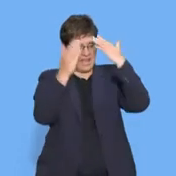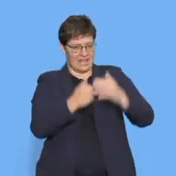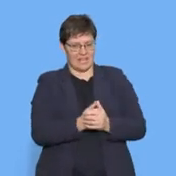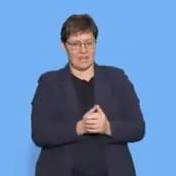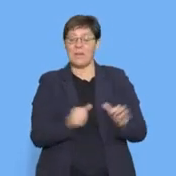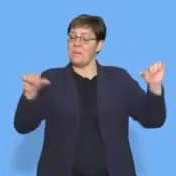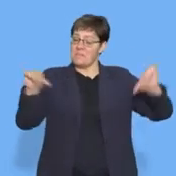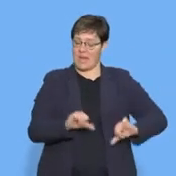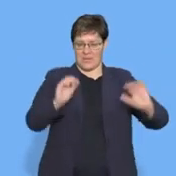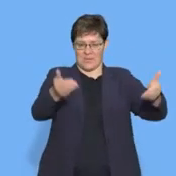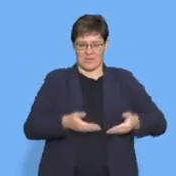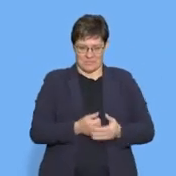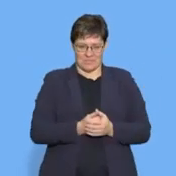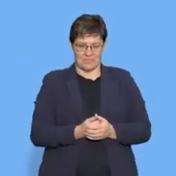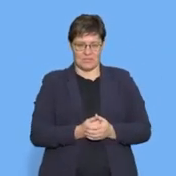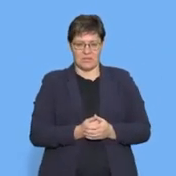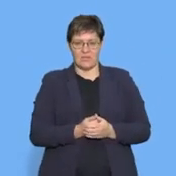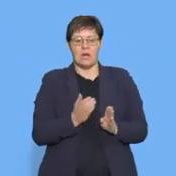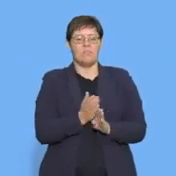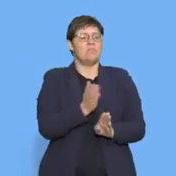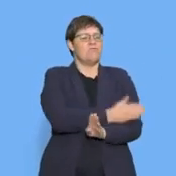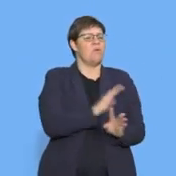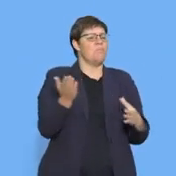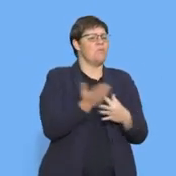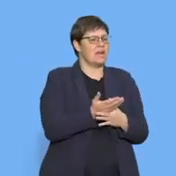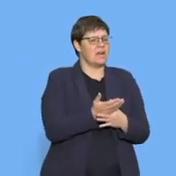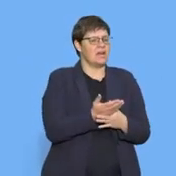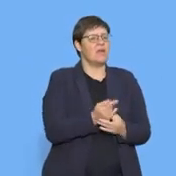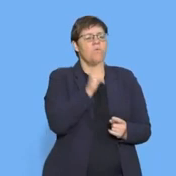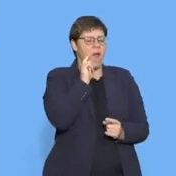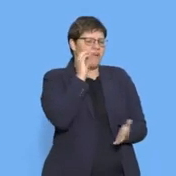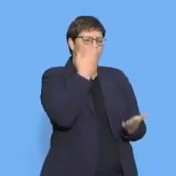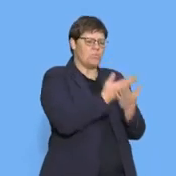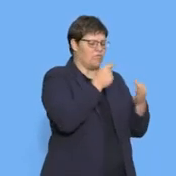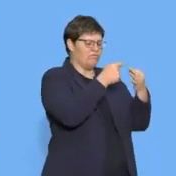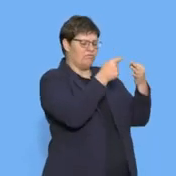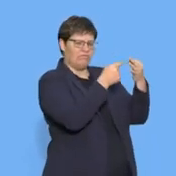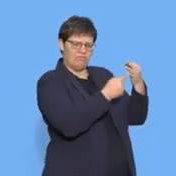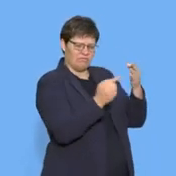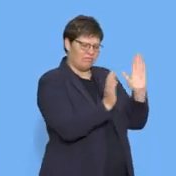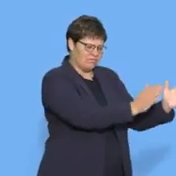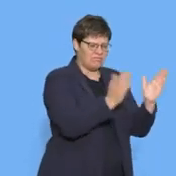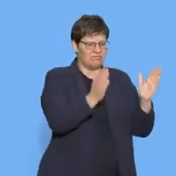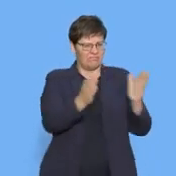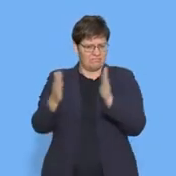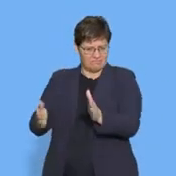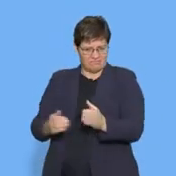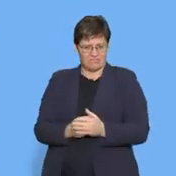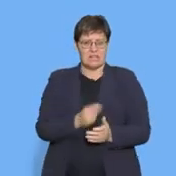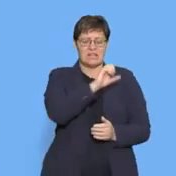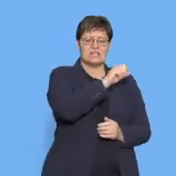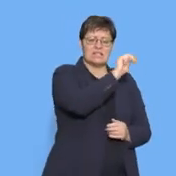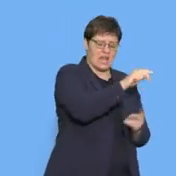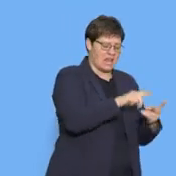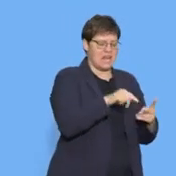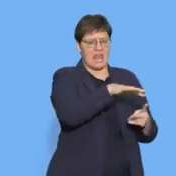Hi, welcome back. So before the air break, we were doing all the proofs of the three theorems, of the three rules,